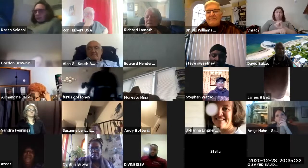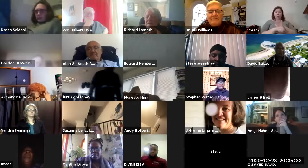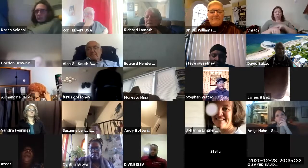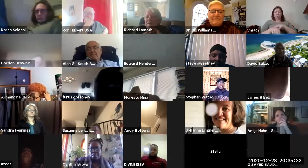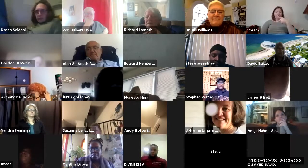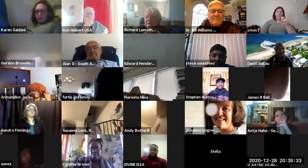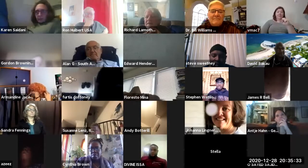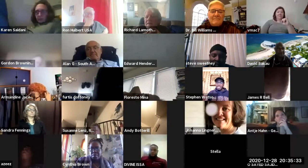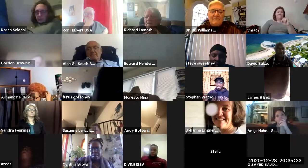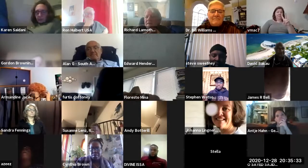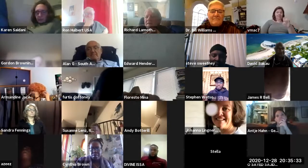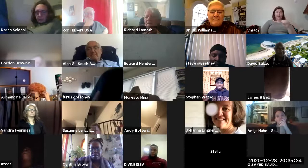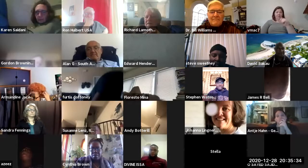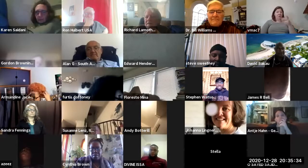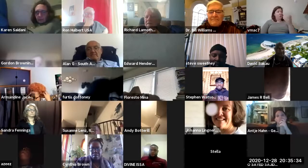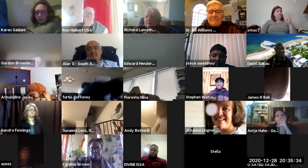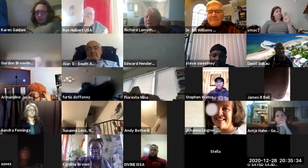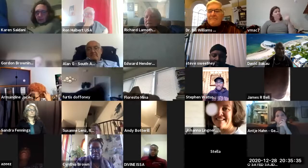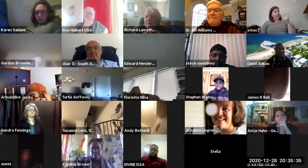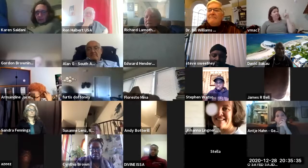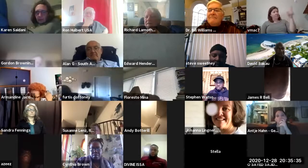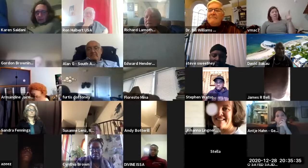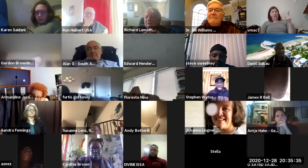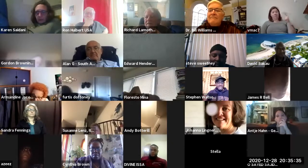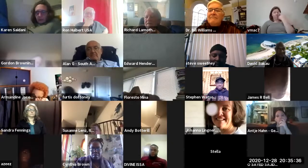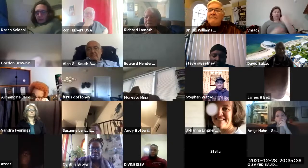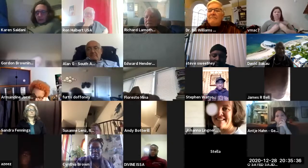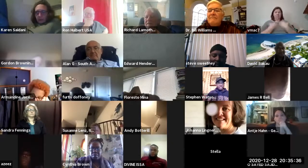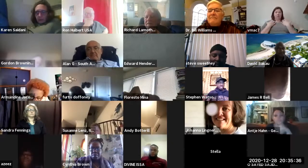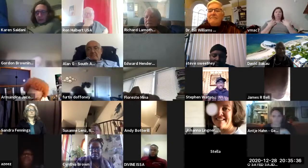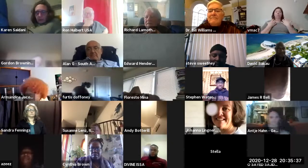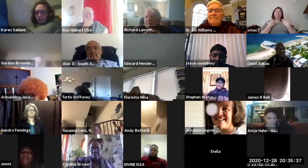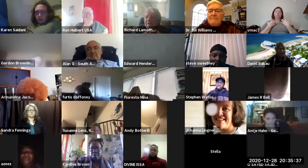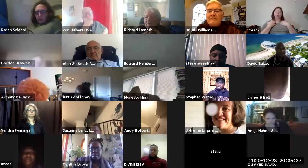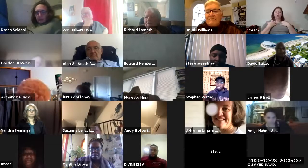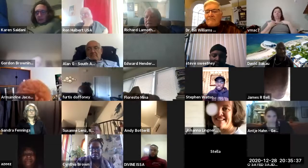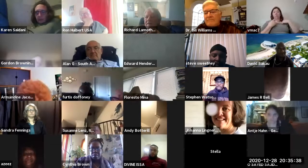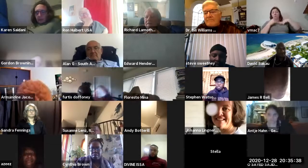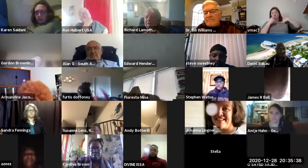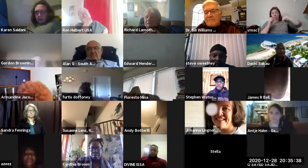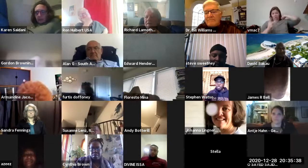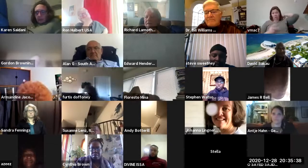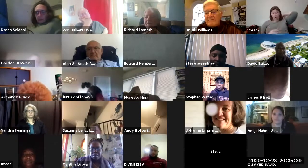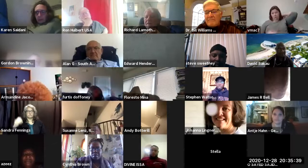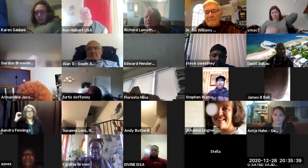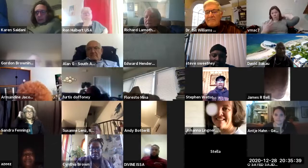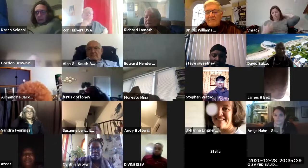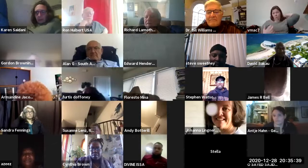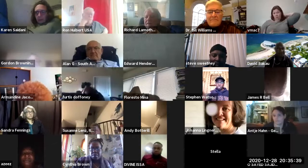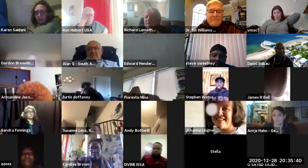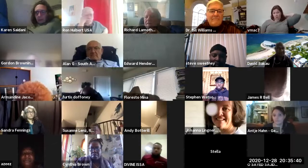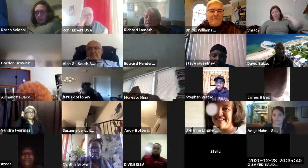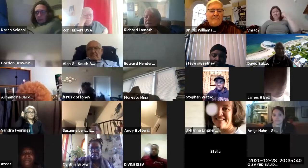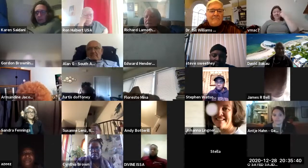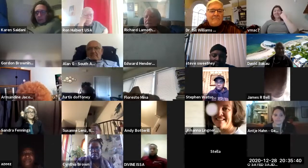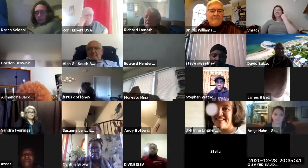Why? Not because I was there begging them, because they saw my passion. And they came to me eventually and said, okay, this is something that I would want to do, simply because you